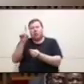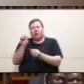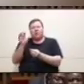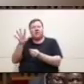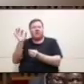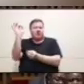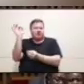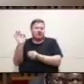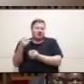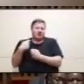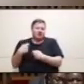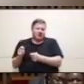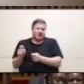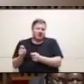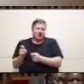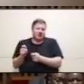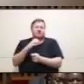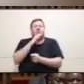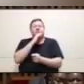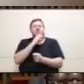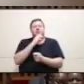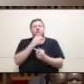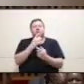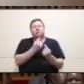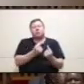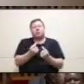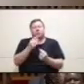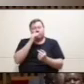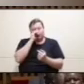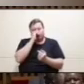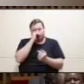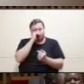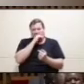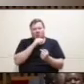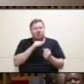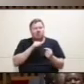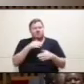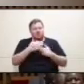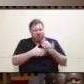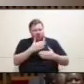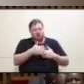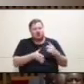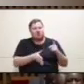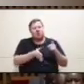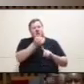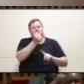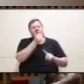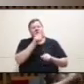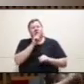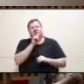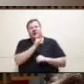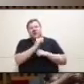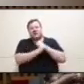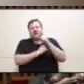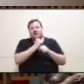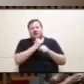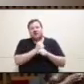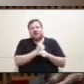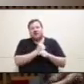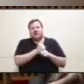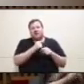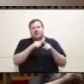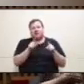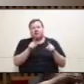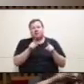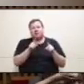was we continued to achieve what we were supposed to achieve on that particular year, but because of the